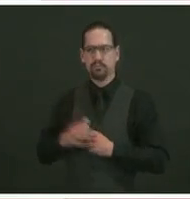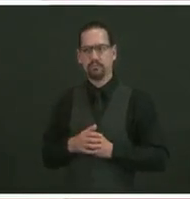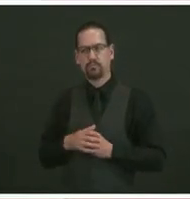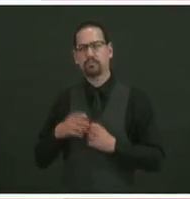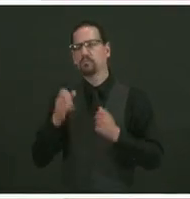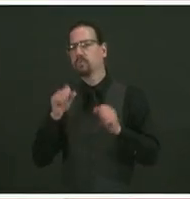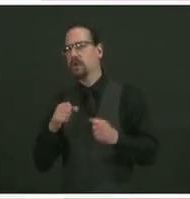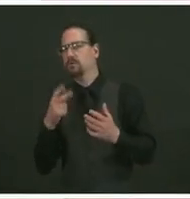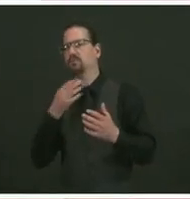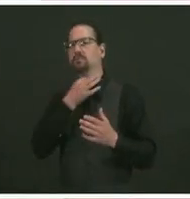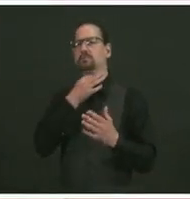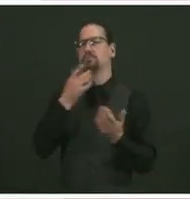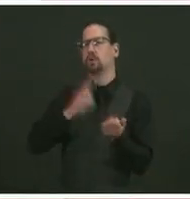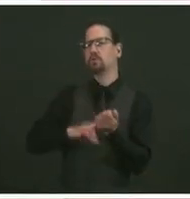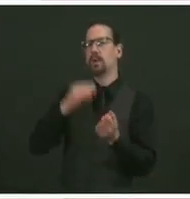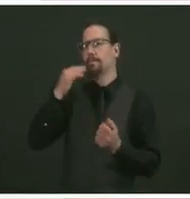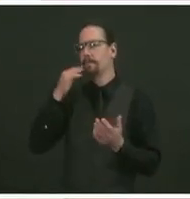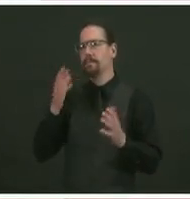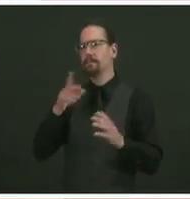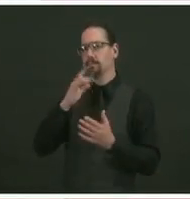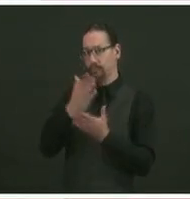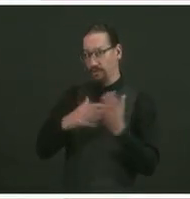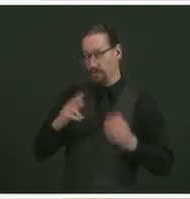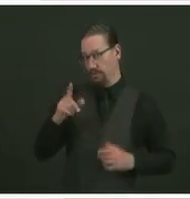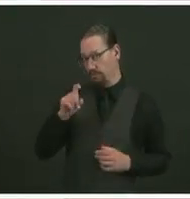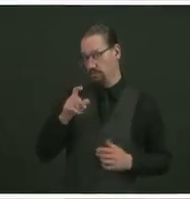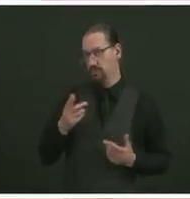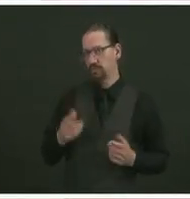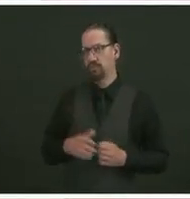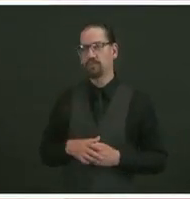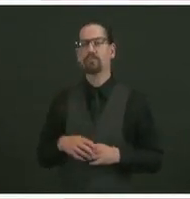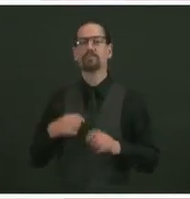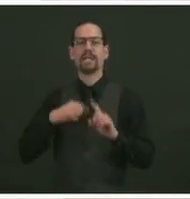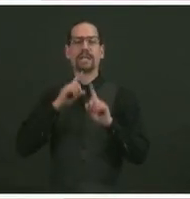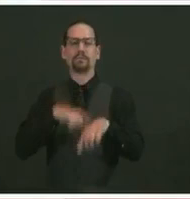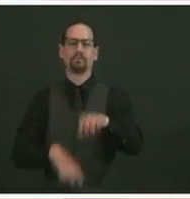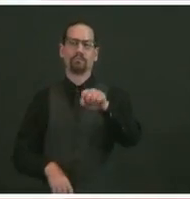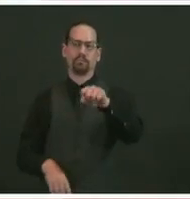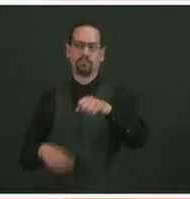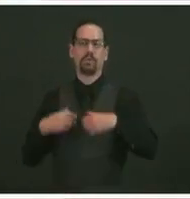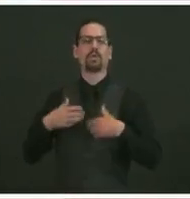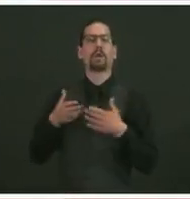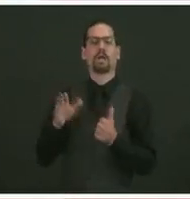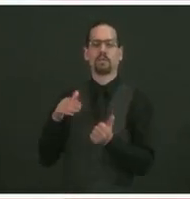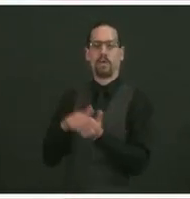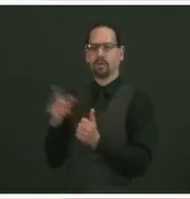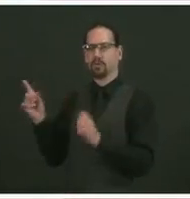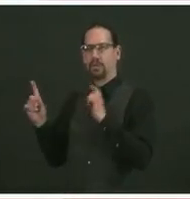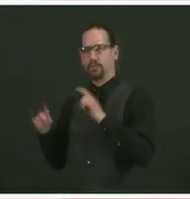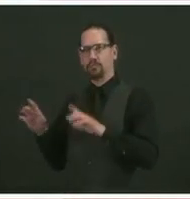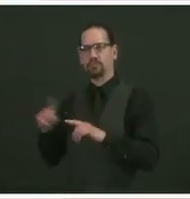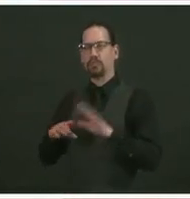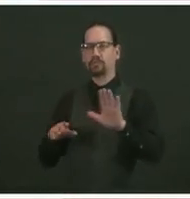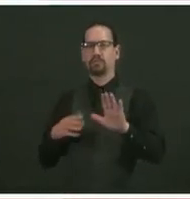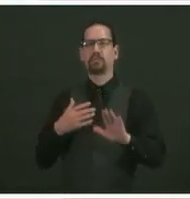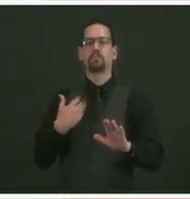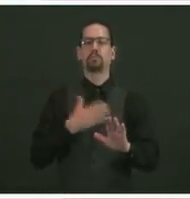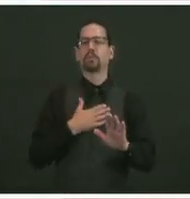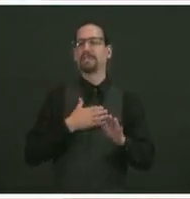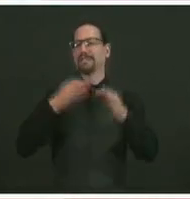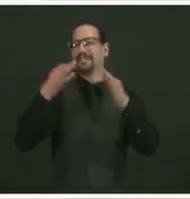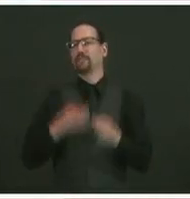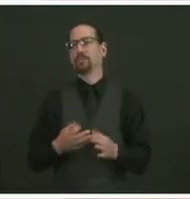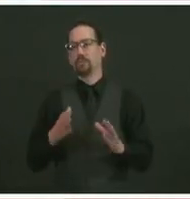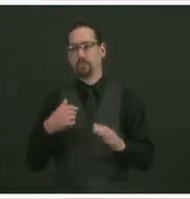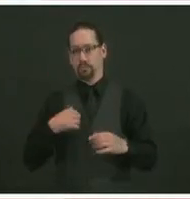during phase three. Yeah. I'm going to let the doctor answer this. I should say that our decision on that has been completely led.